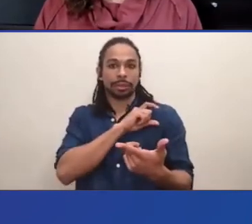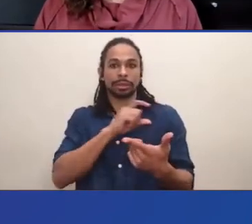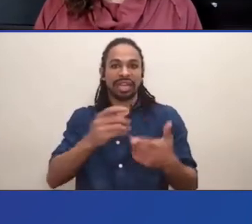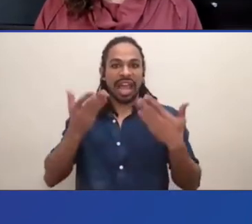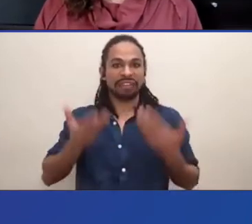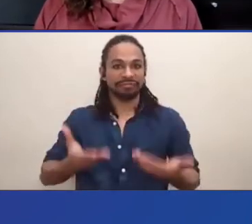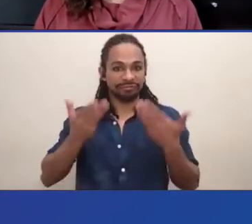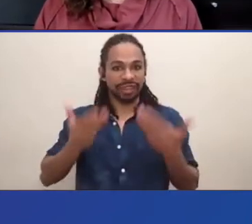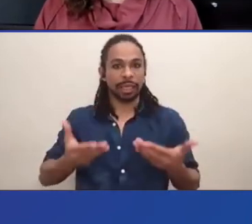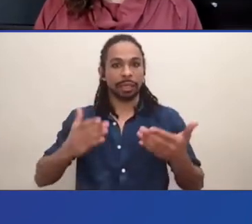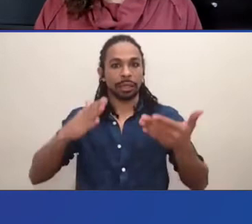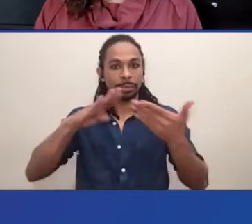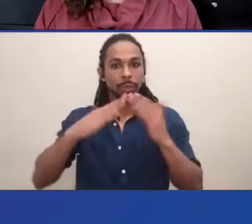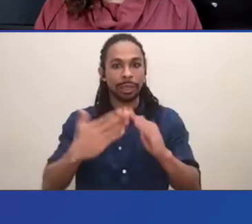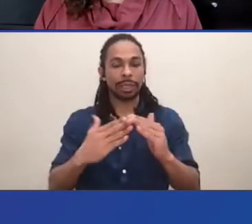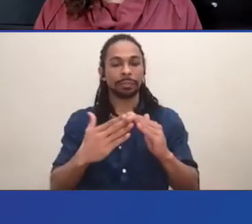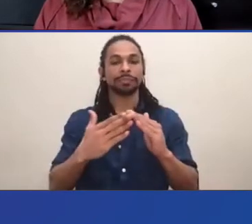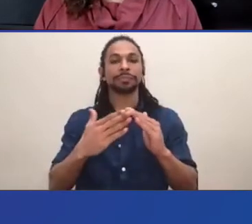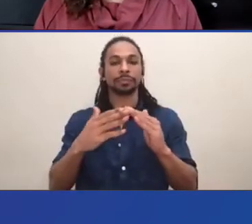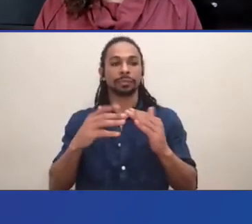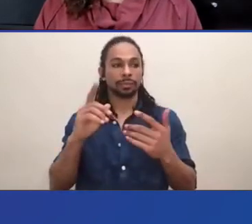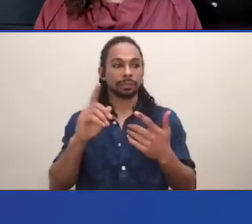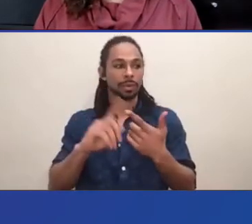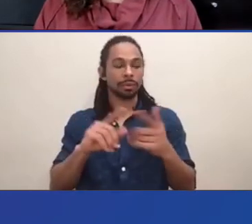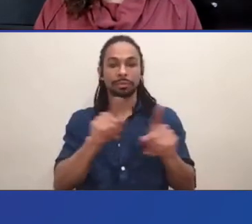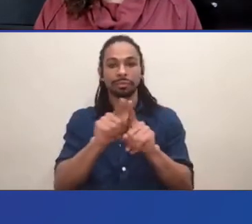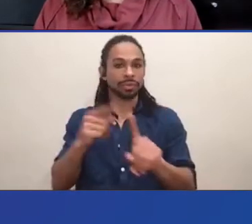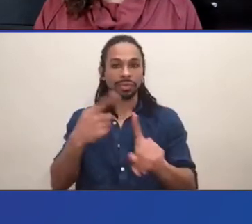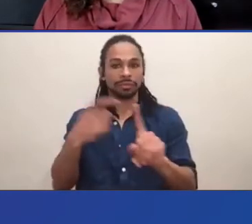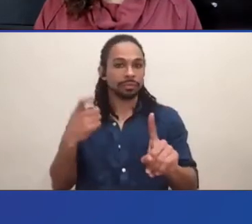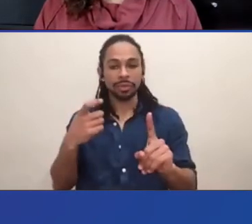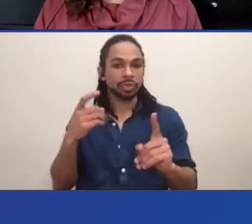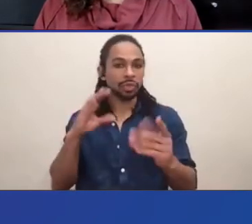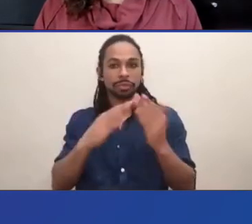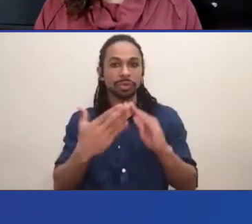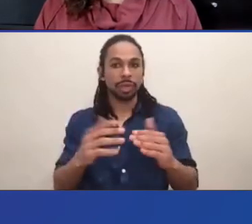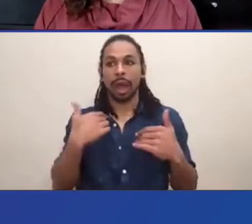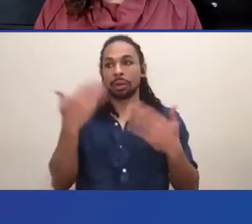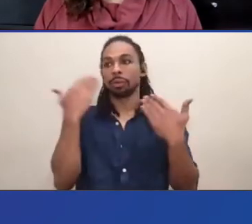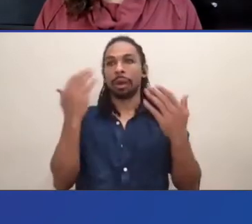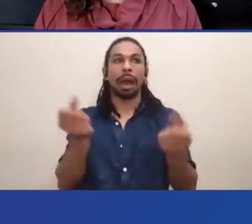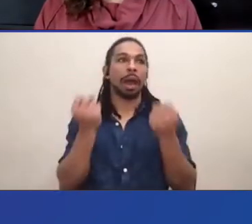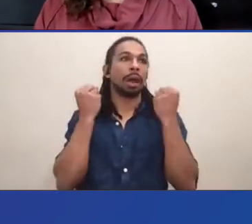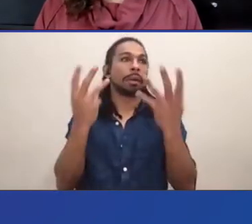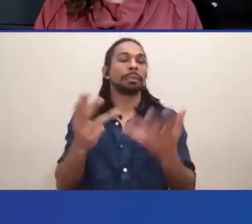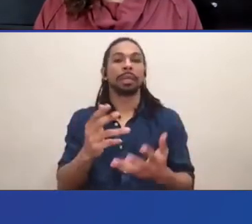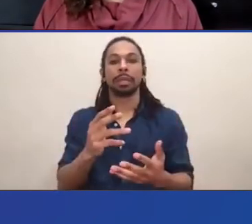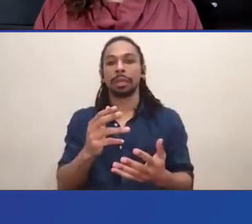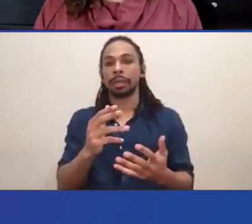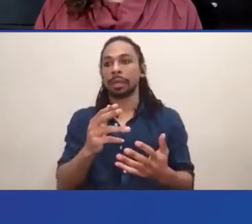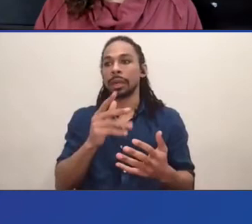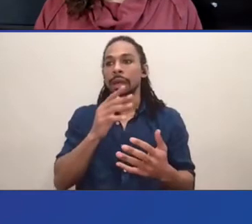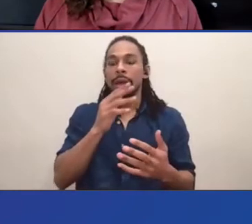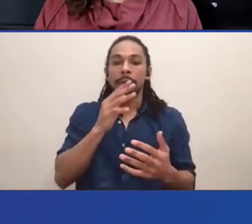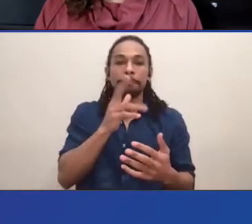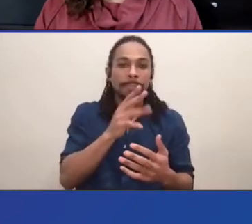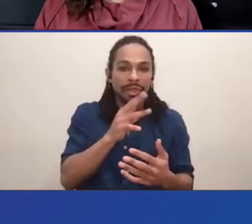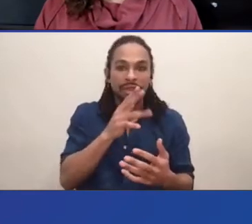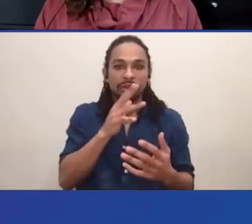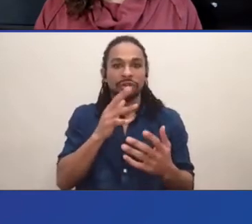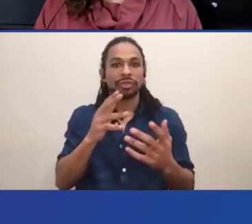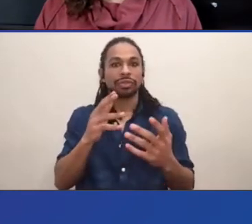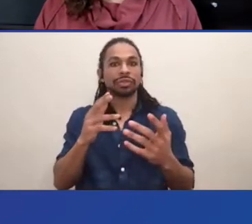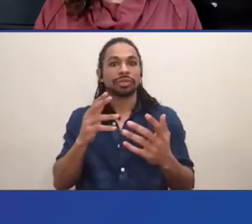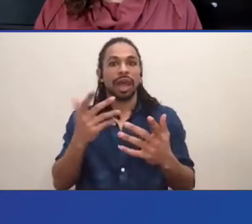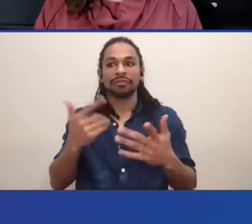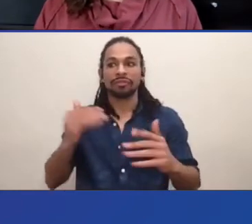coming from a community like I don't know how many mothers have raised me in community. So this idea of public space